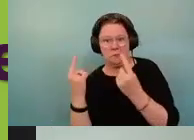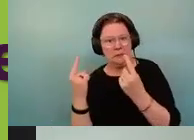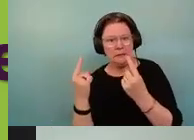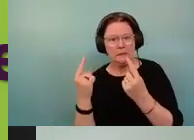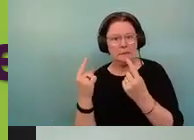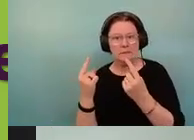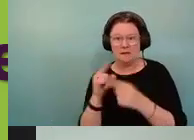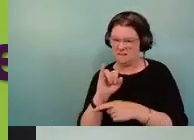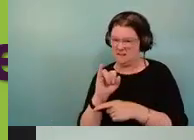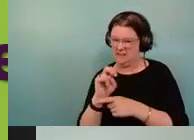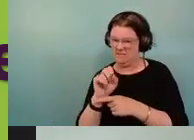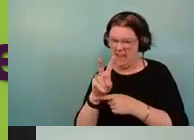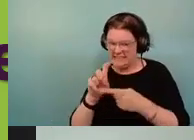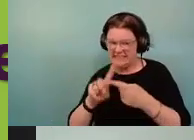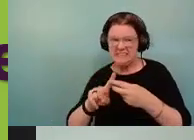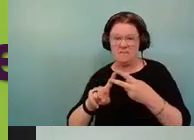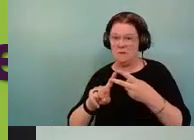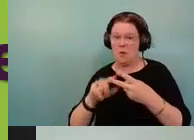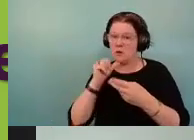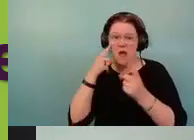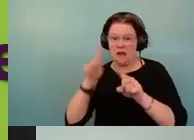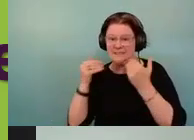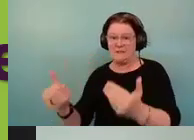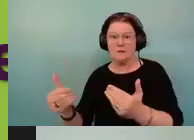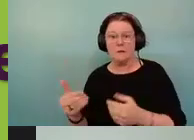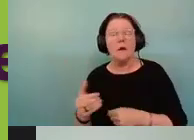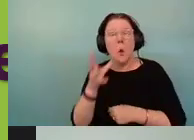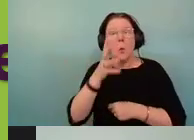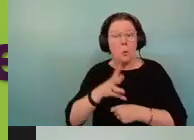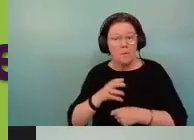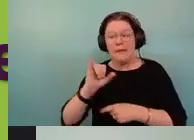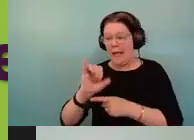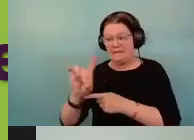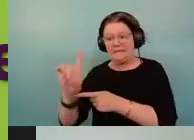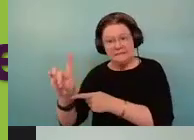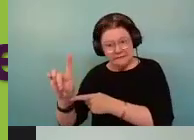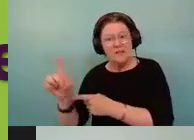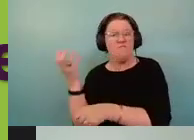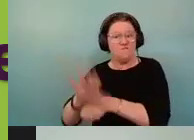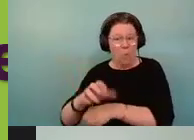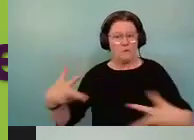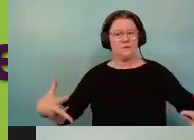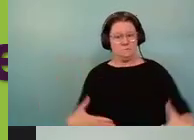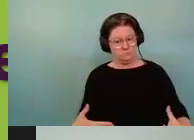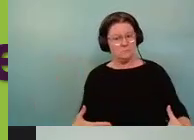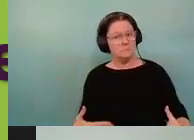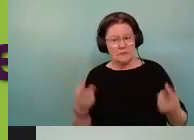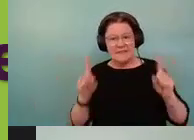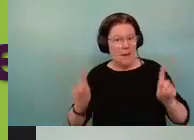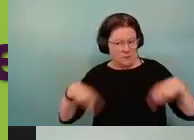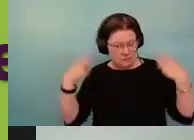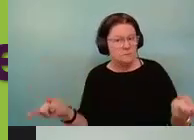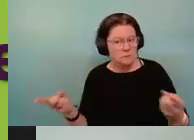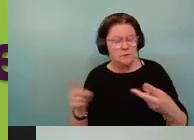been forced sterilization on women with intellectual and developmental disabilities over the years. There's